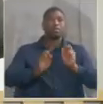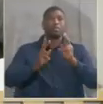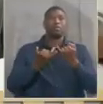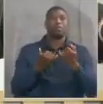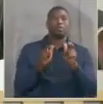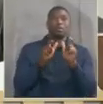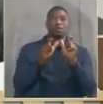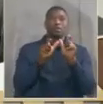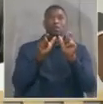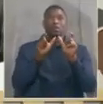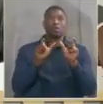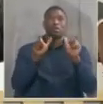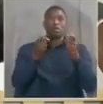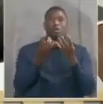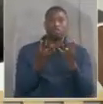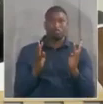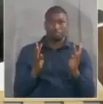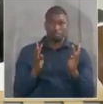Commissioners,